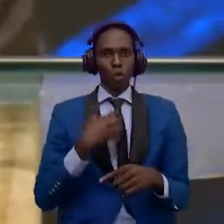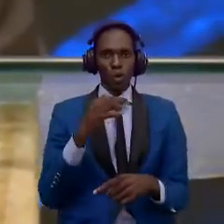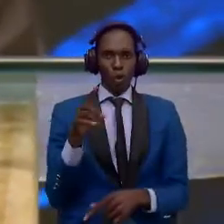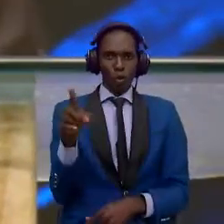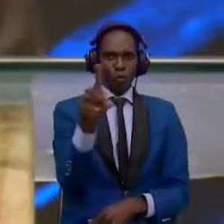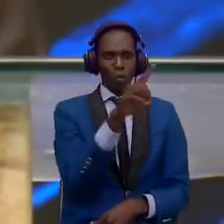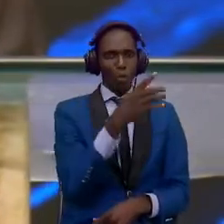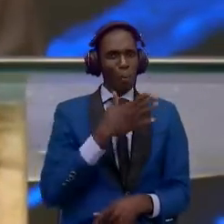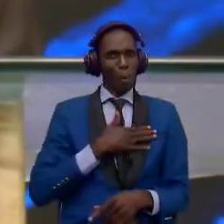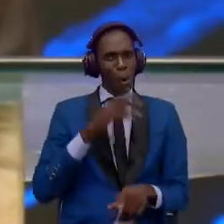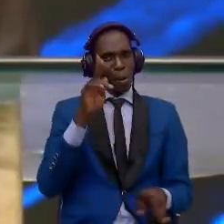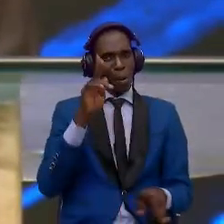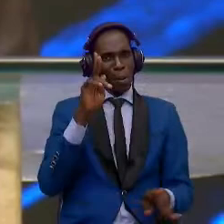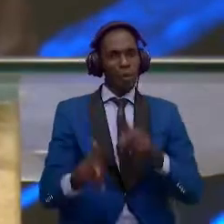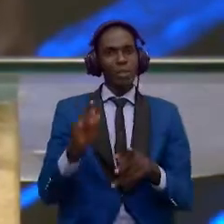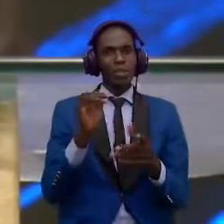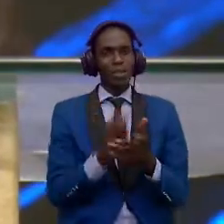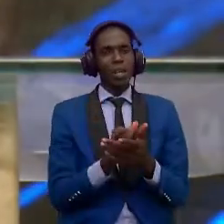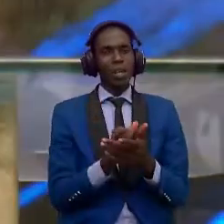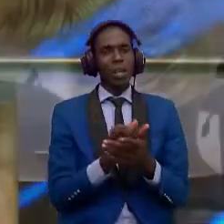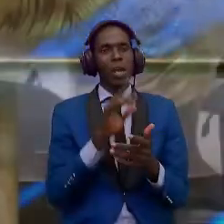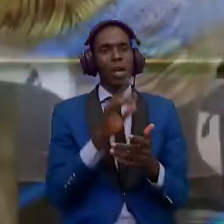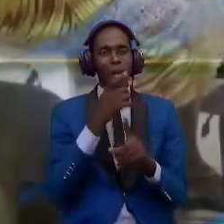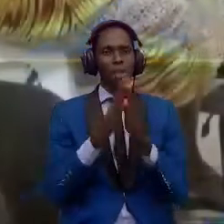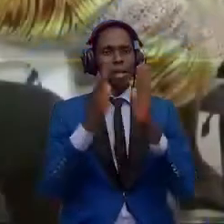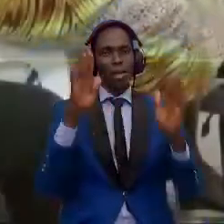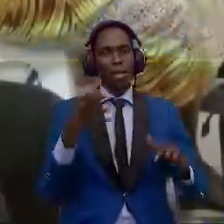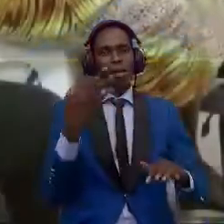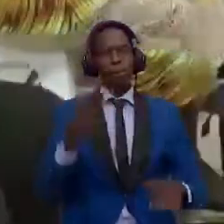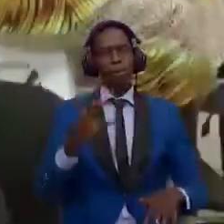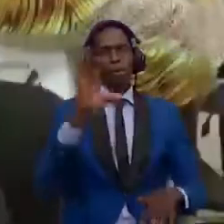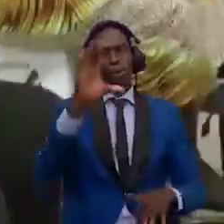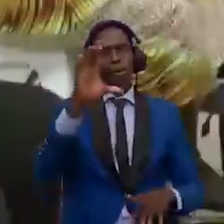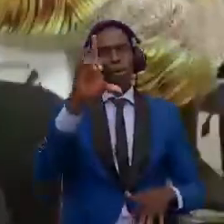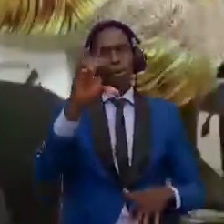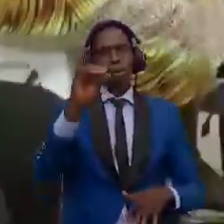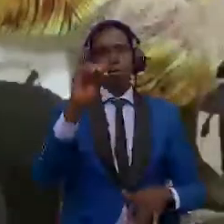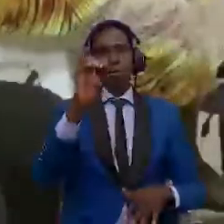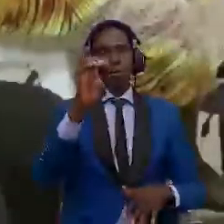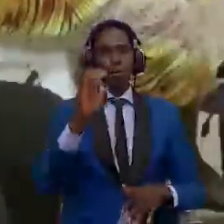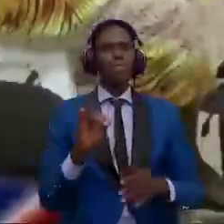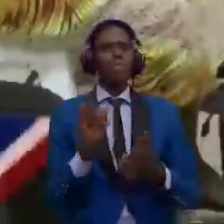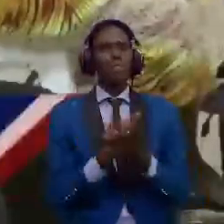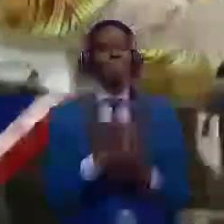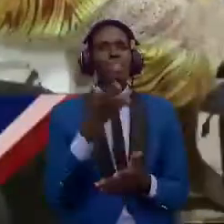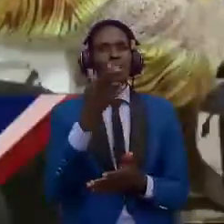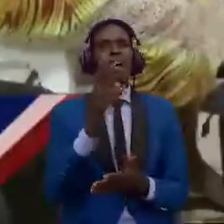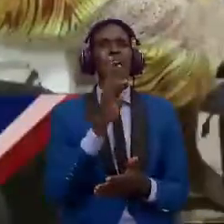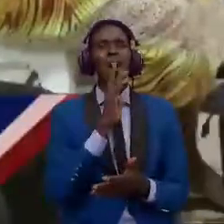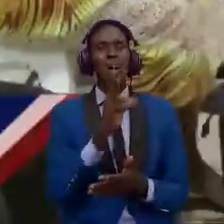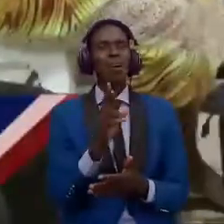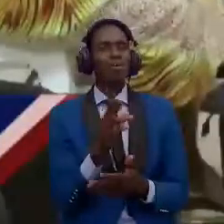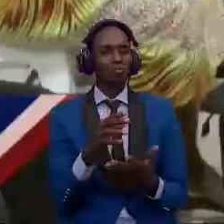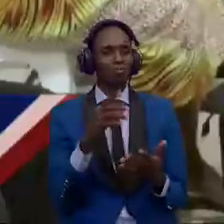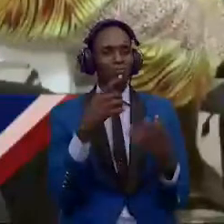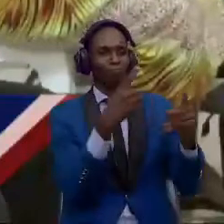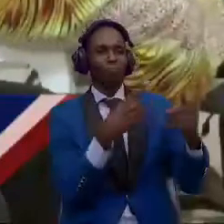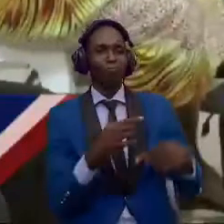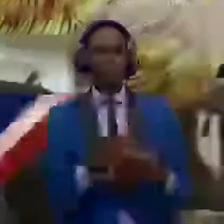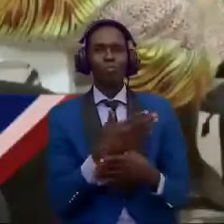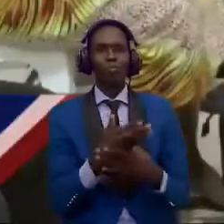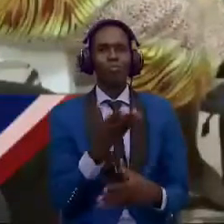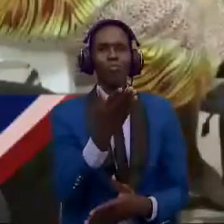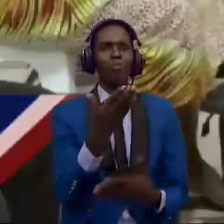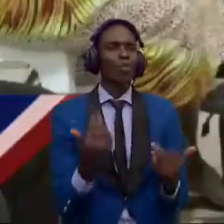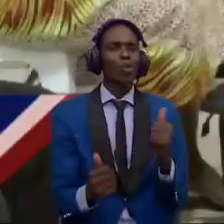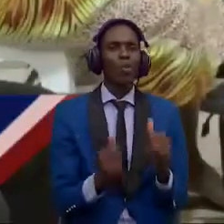them which of the house of Chloe, that there are contentions among you. What was their contention about? Look at verse